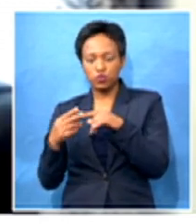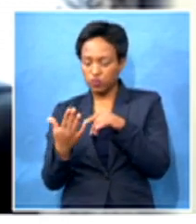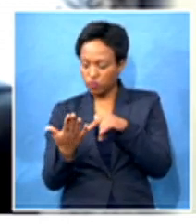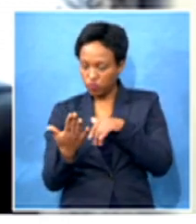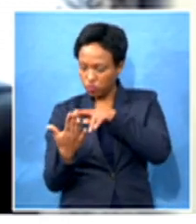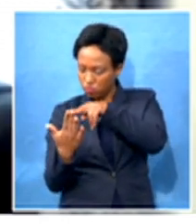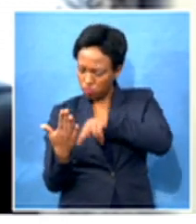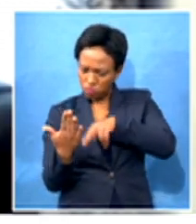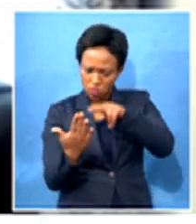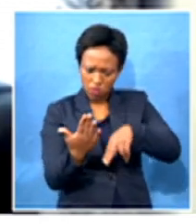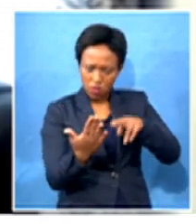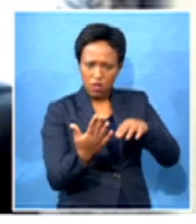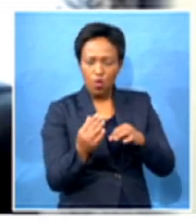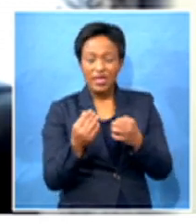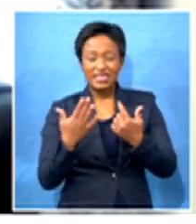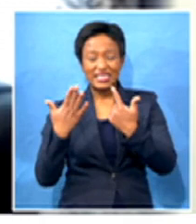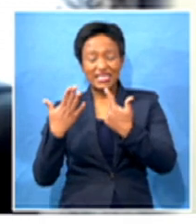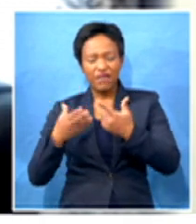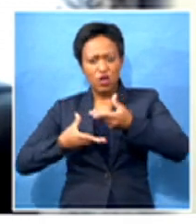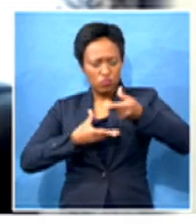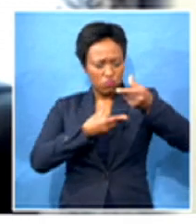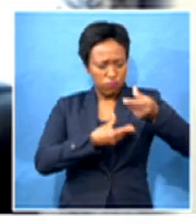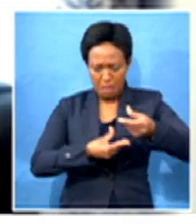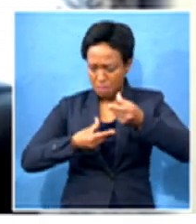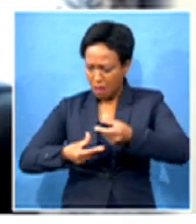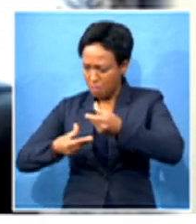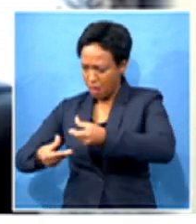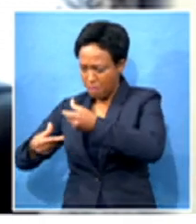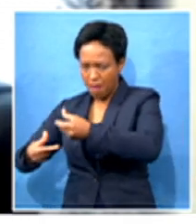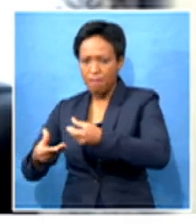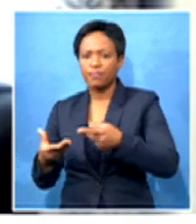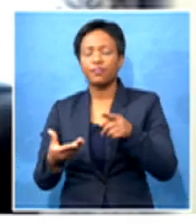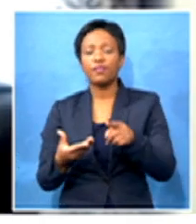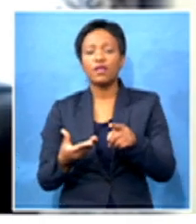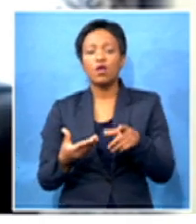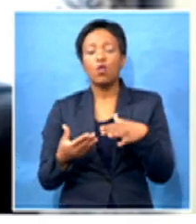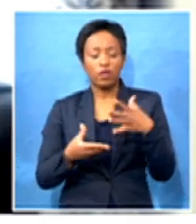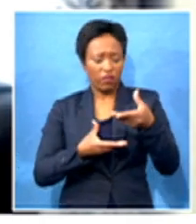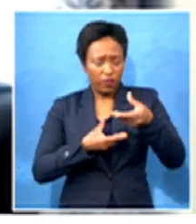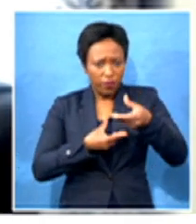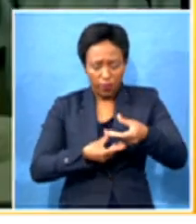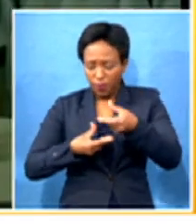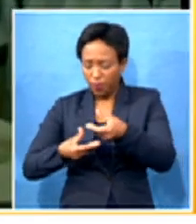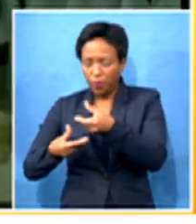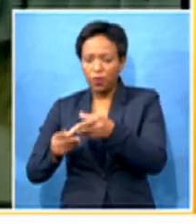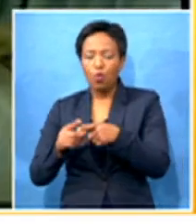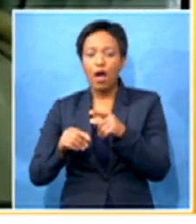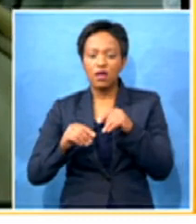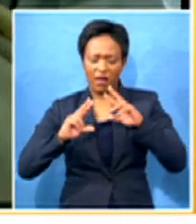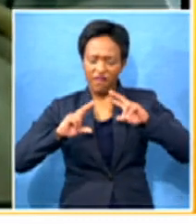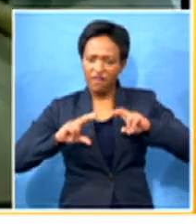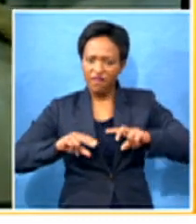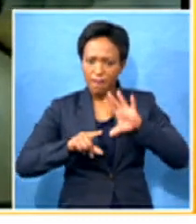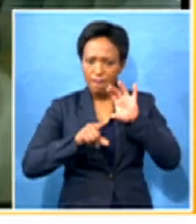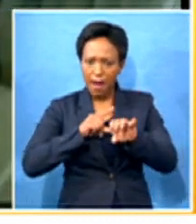the seven thick documents. In fact, these are the documents of the findings.